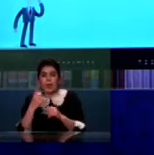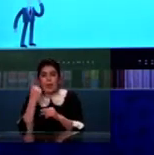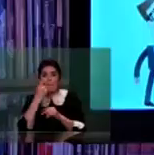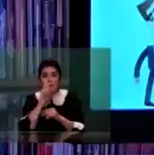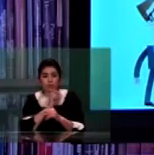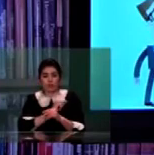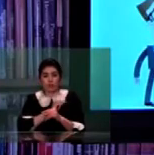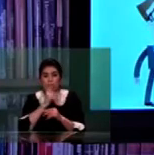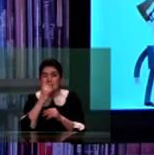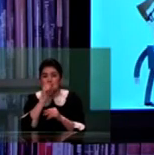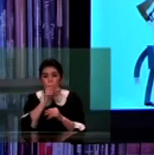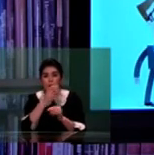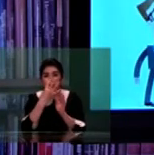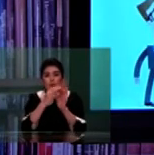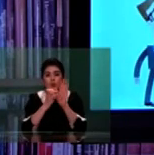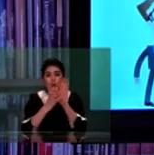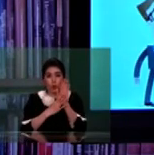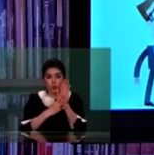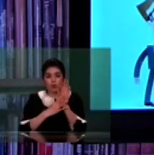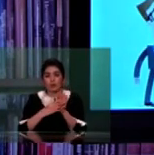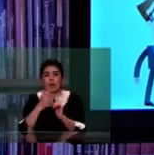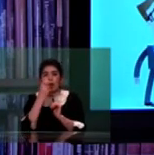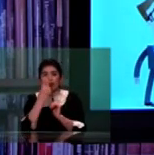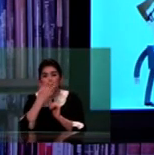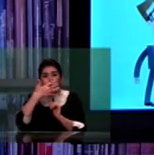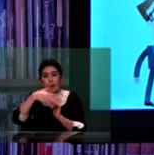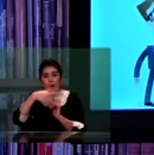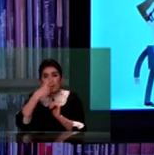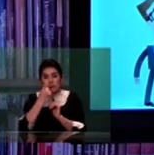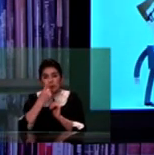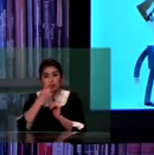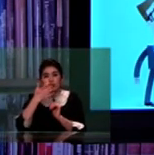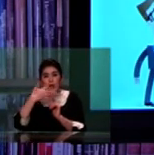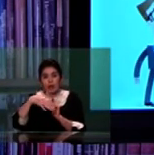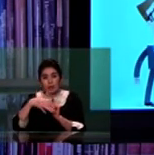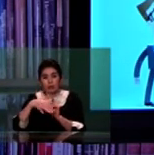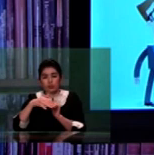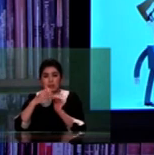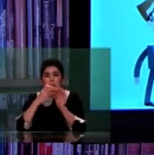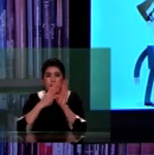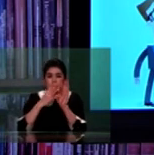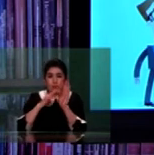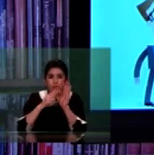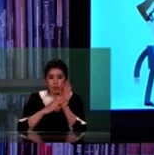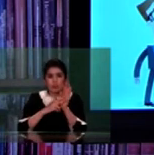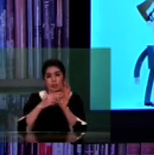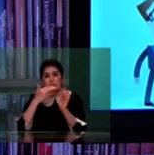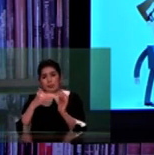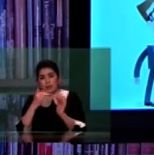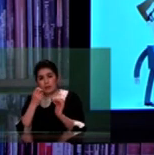ishchi, birinchi kun 49ta, ikkinchi kun 51ta, keyin 52ta, 48ta,